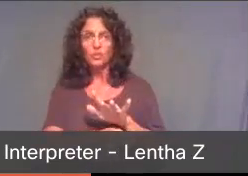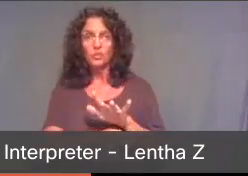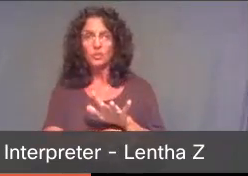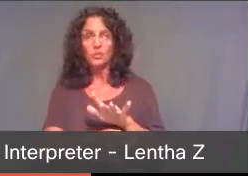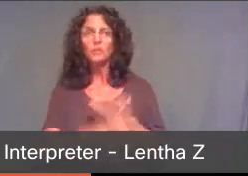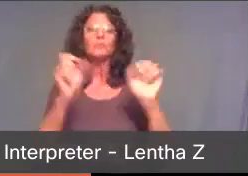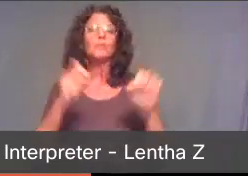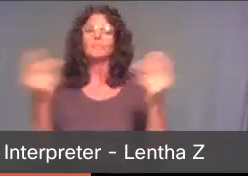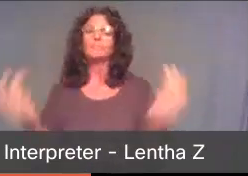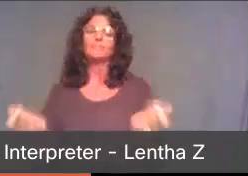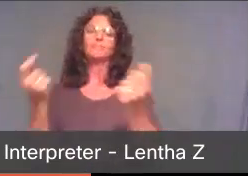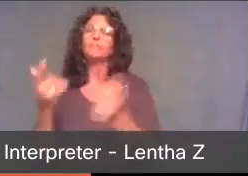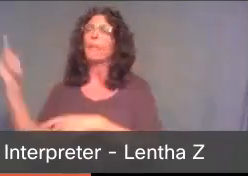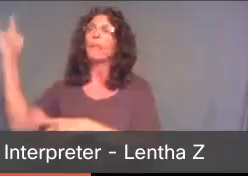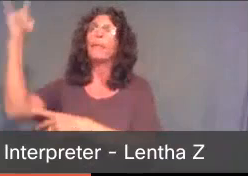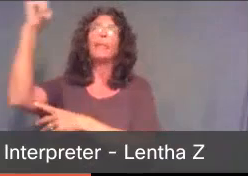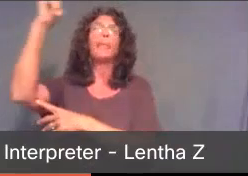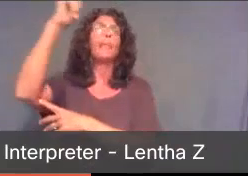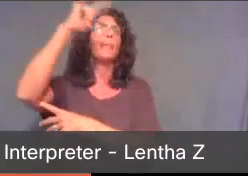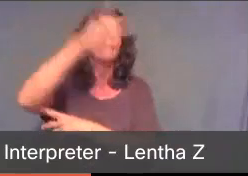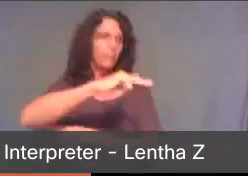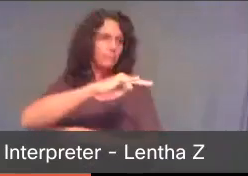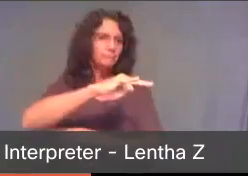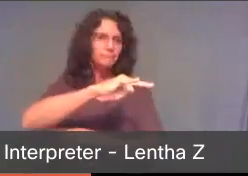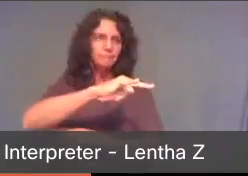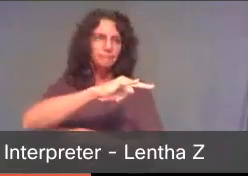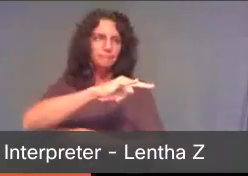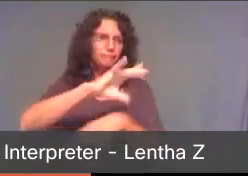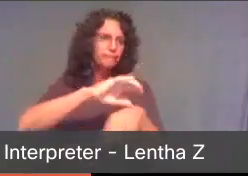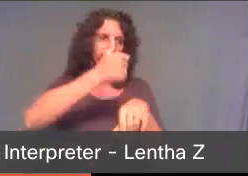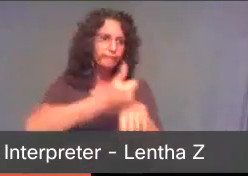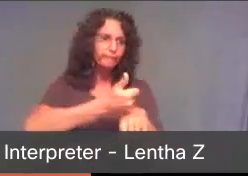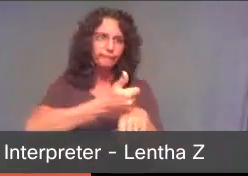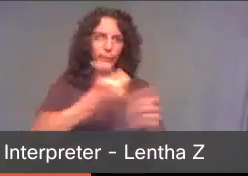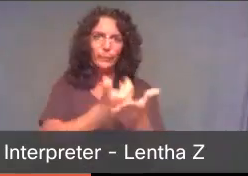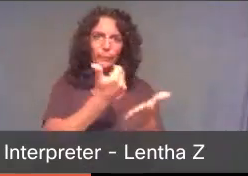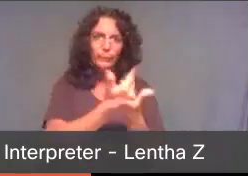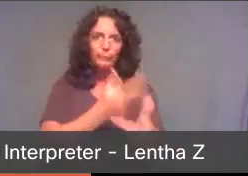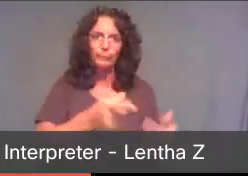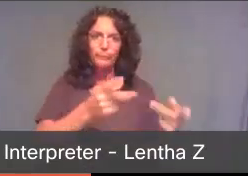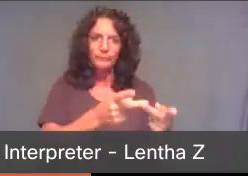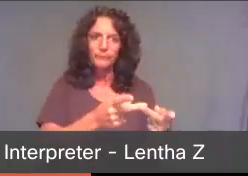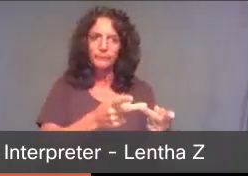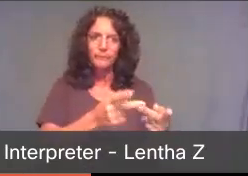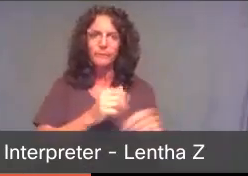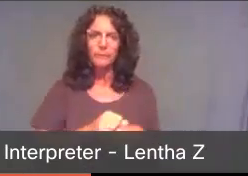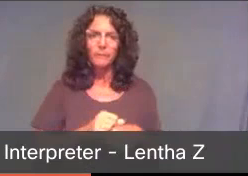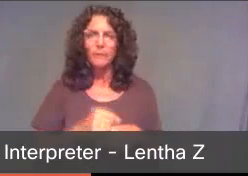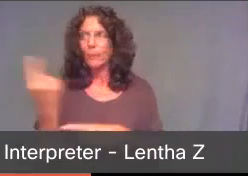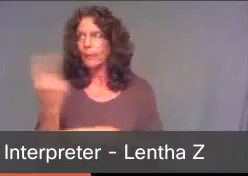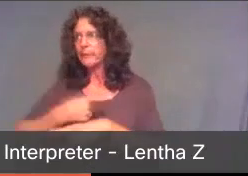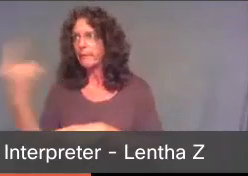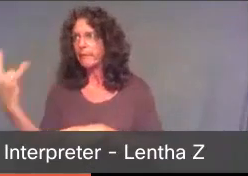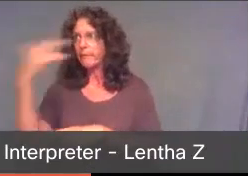on a plane and come to, wherever you're being resettled, the 2-hour flight or the, 1 day of